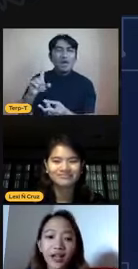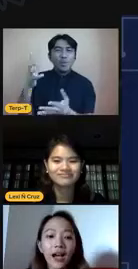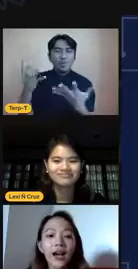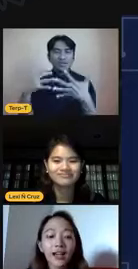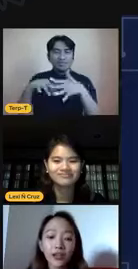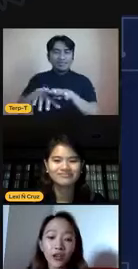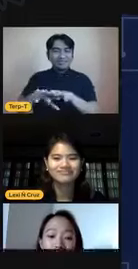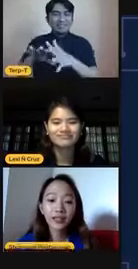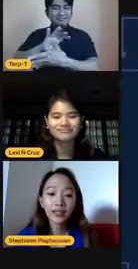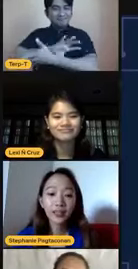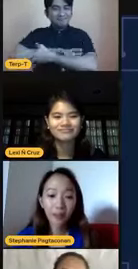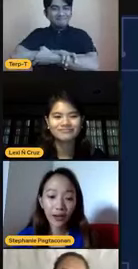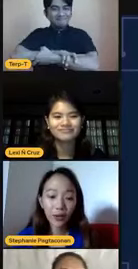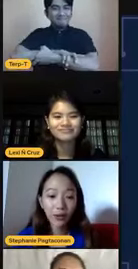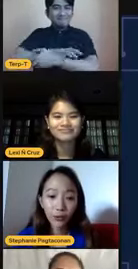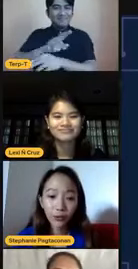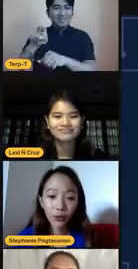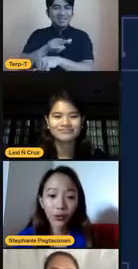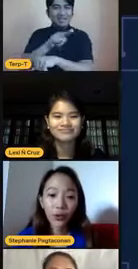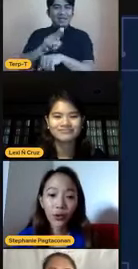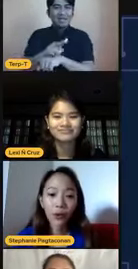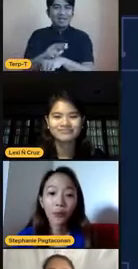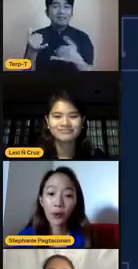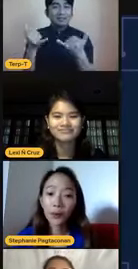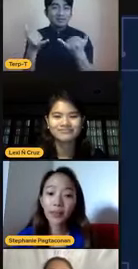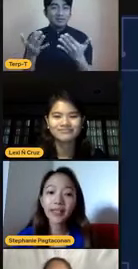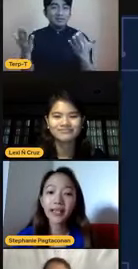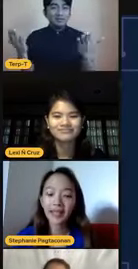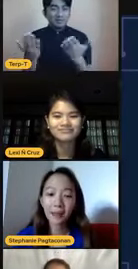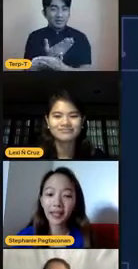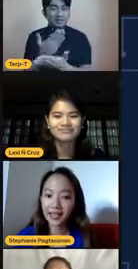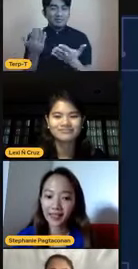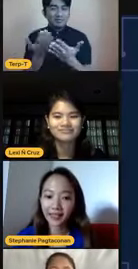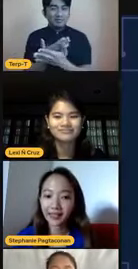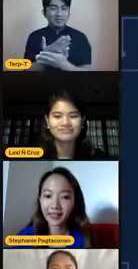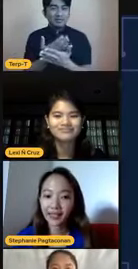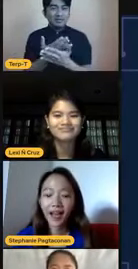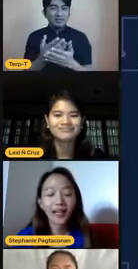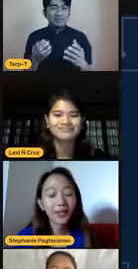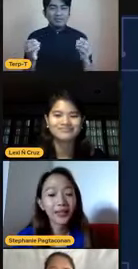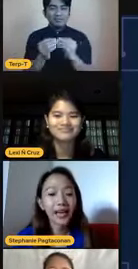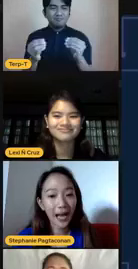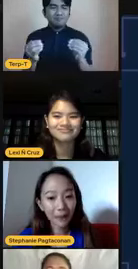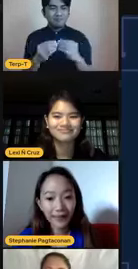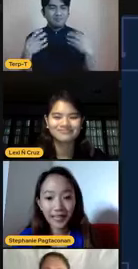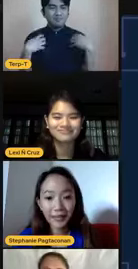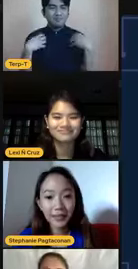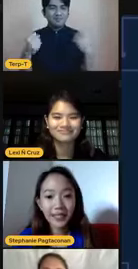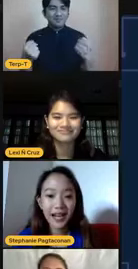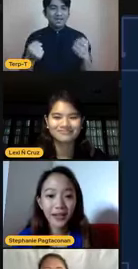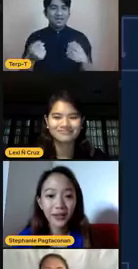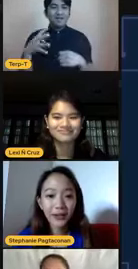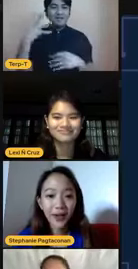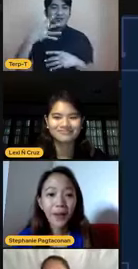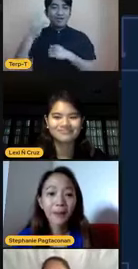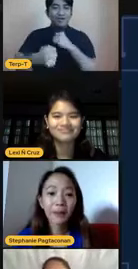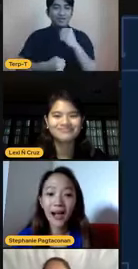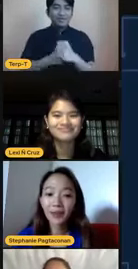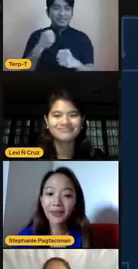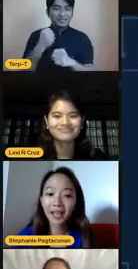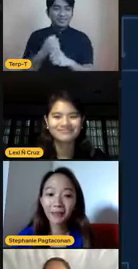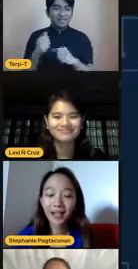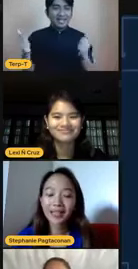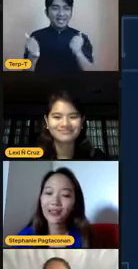nation. Ngayon, nagbago ang mundo, buo pa rin ang tapang natin. Ngayong ika-apat na anibersaryo,